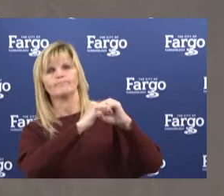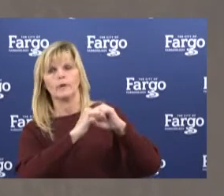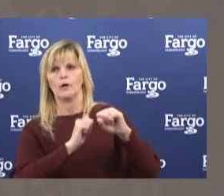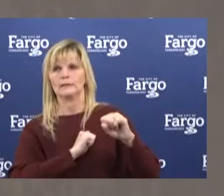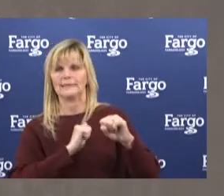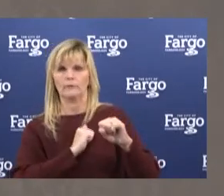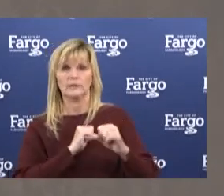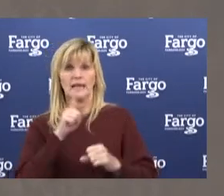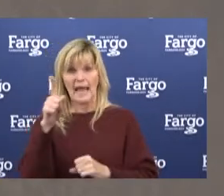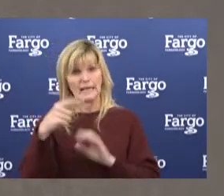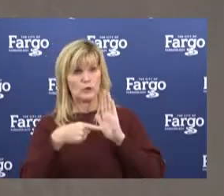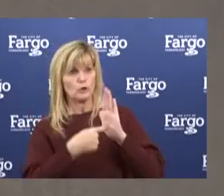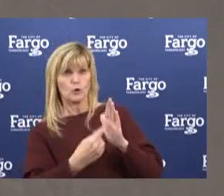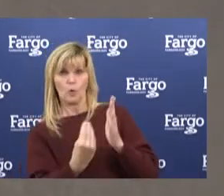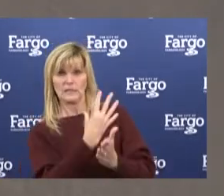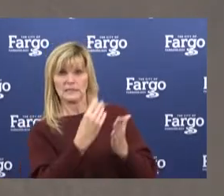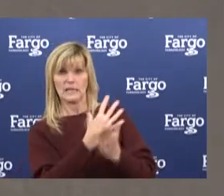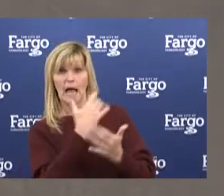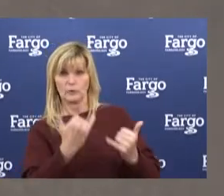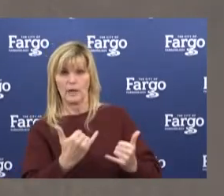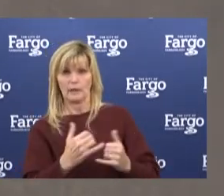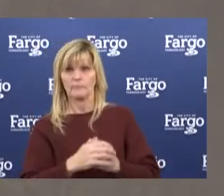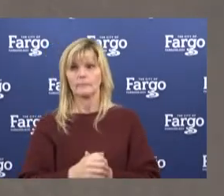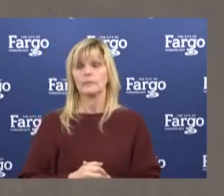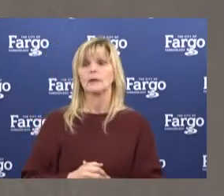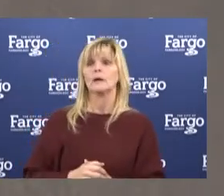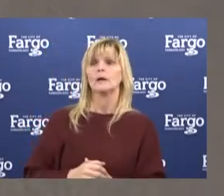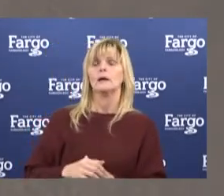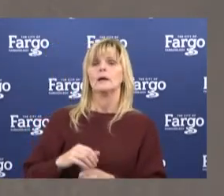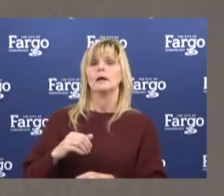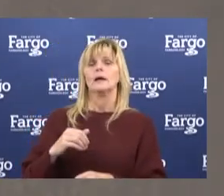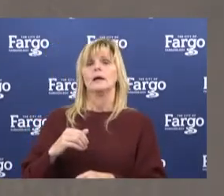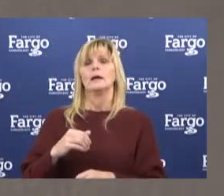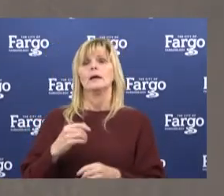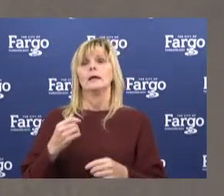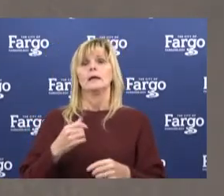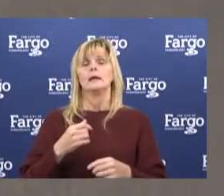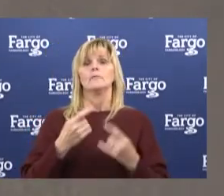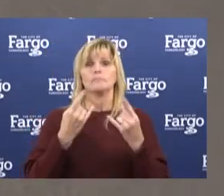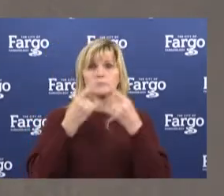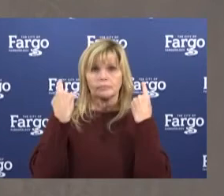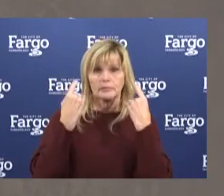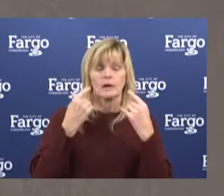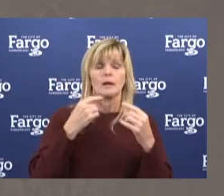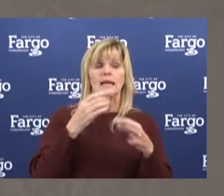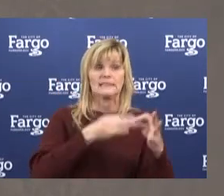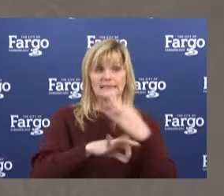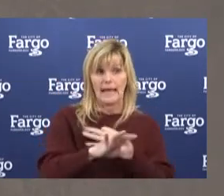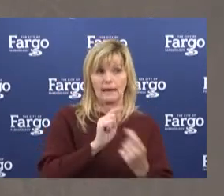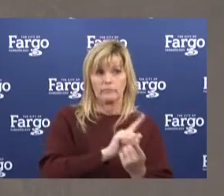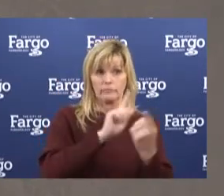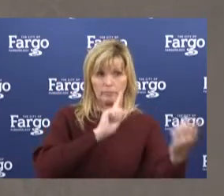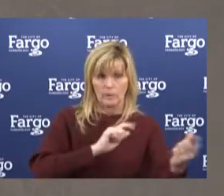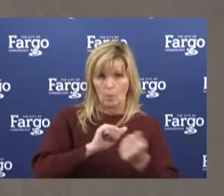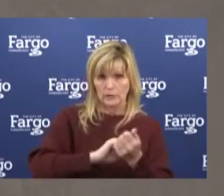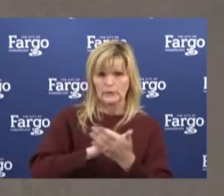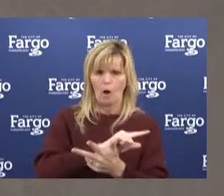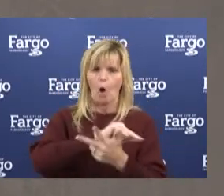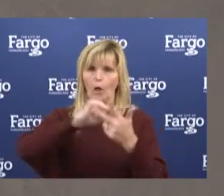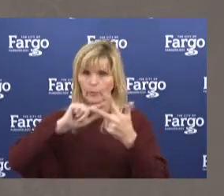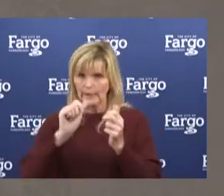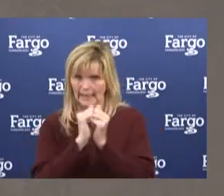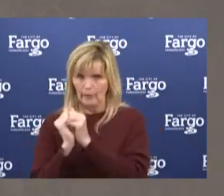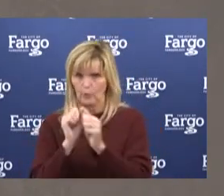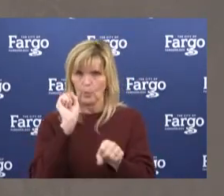excellent on that today. Masks are not a substitute for distancing and hand washing. They are, however, strategies that